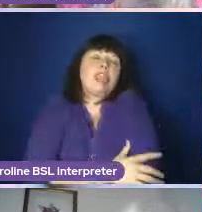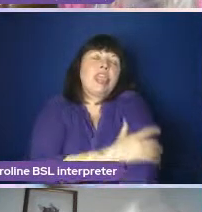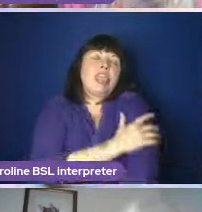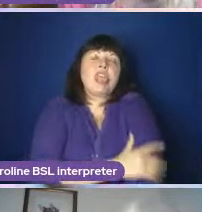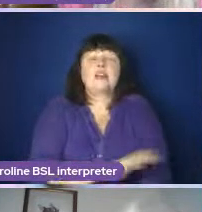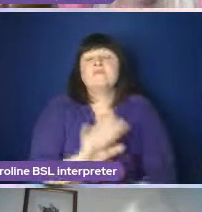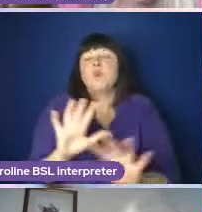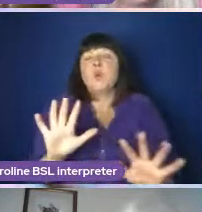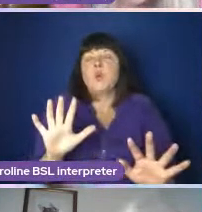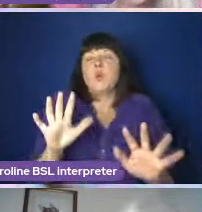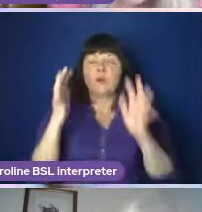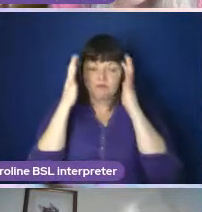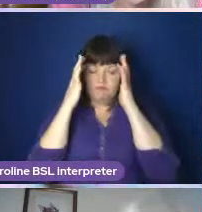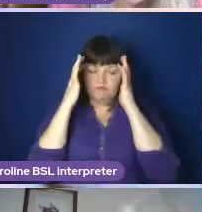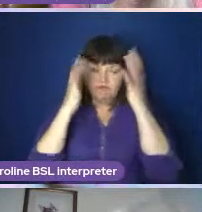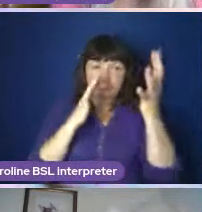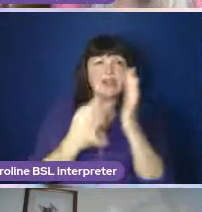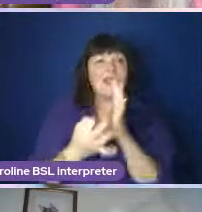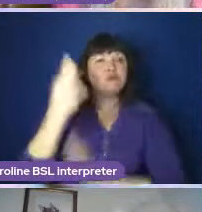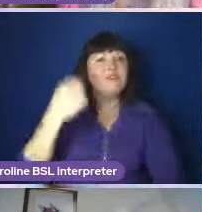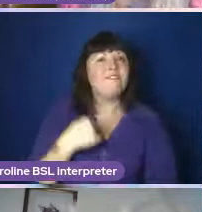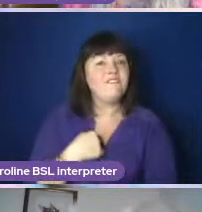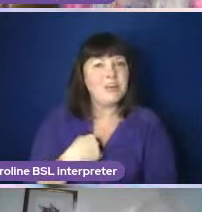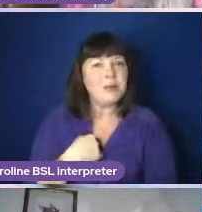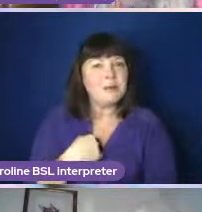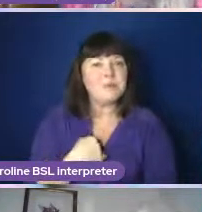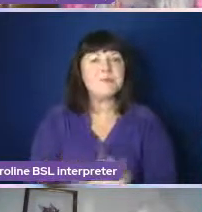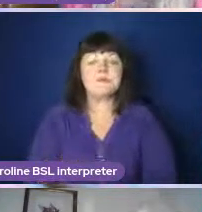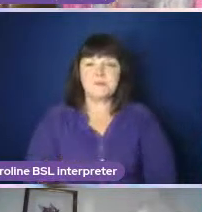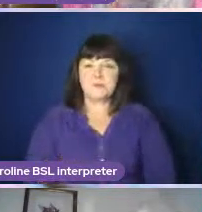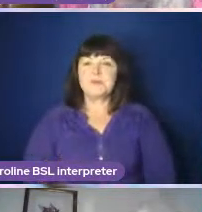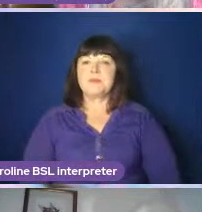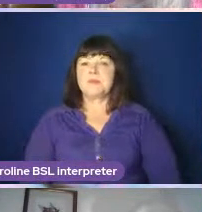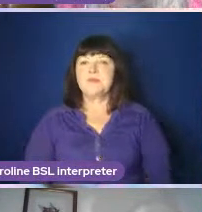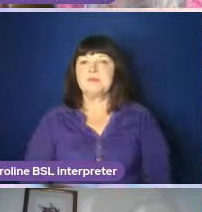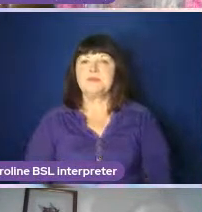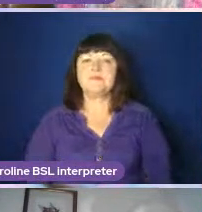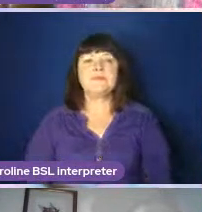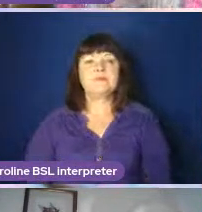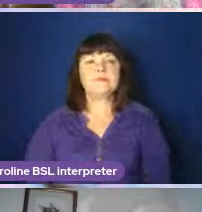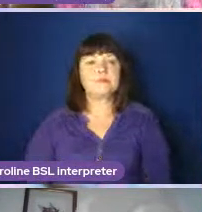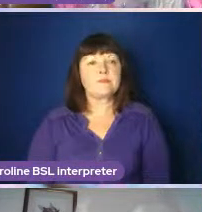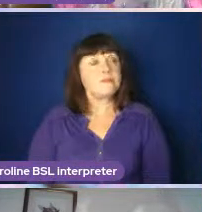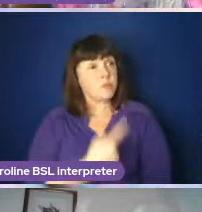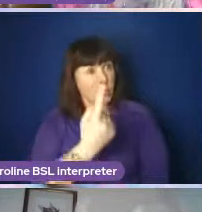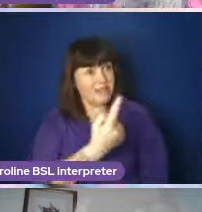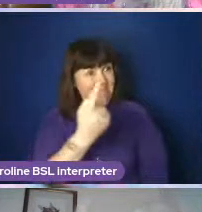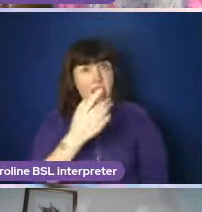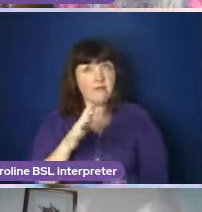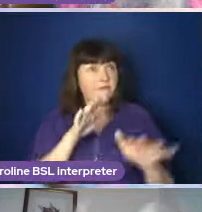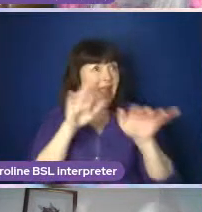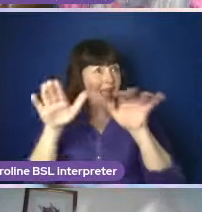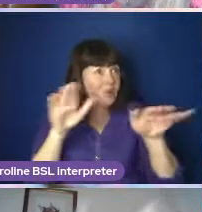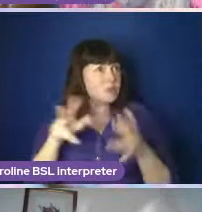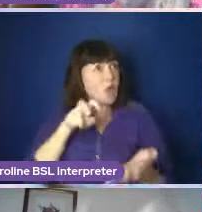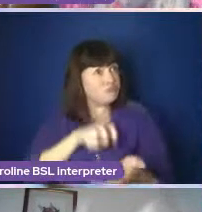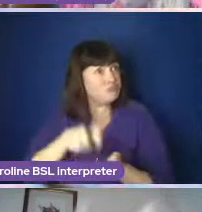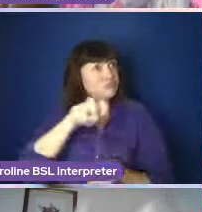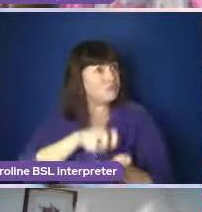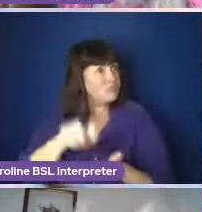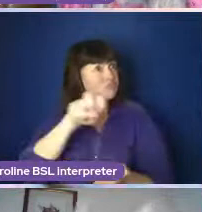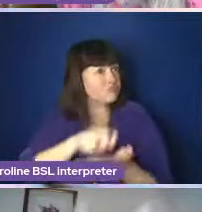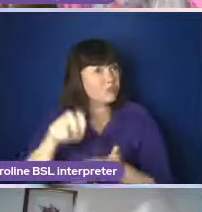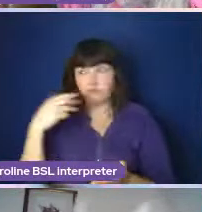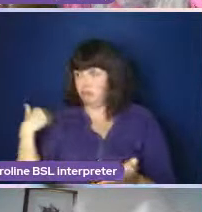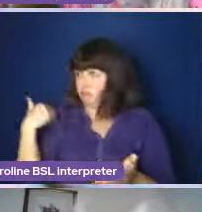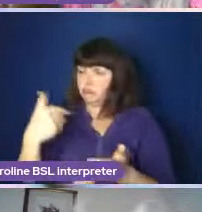Really get that. And you've also done lots of outdoor walking and stomping to raise the money in the last year, haven't you? Do you want to